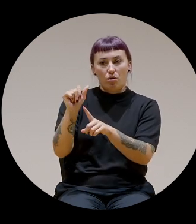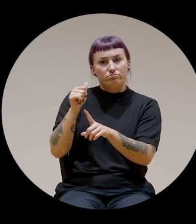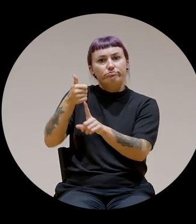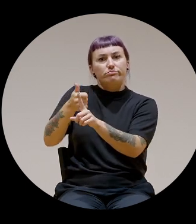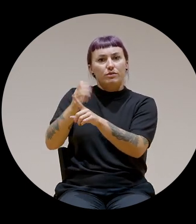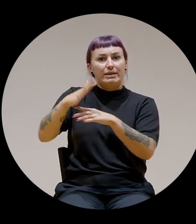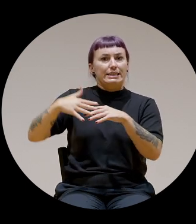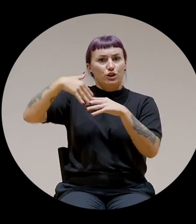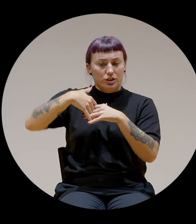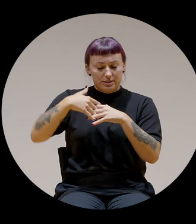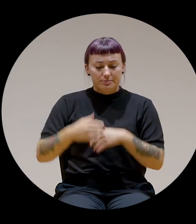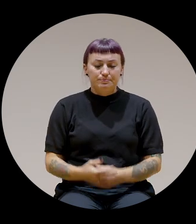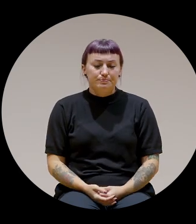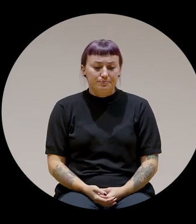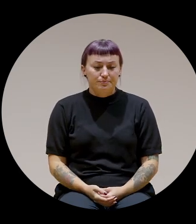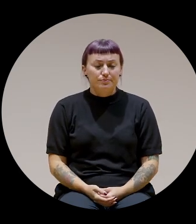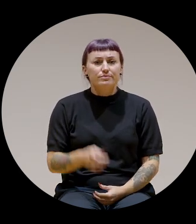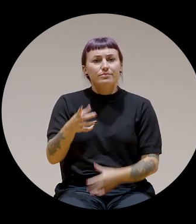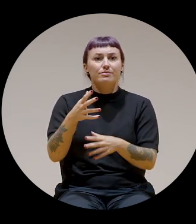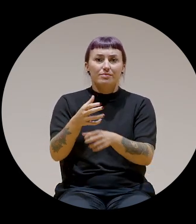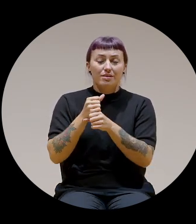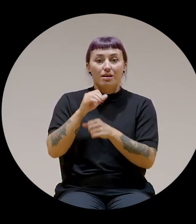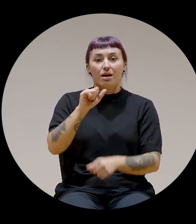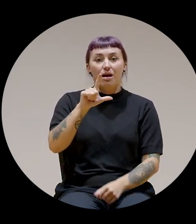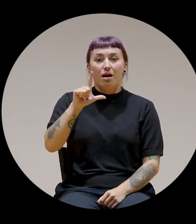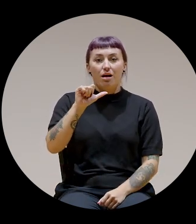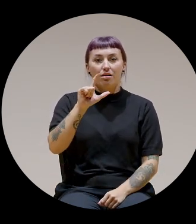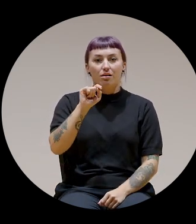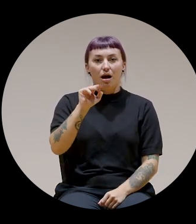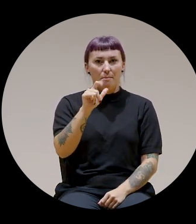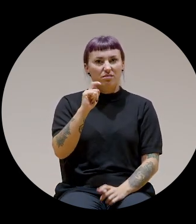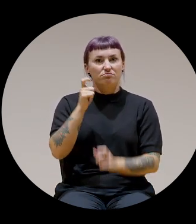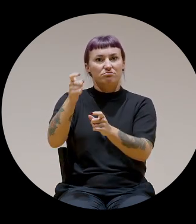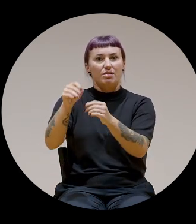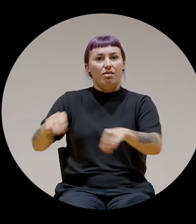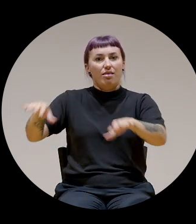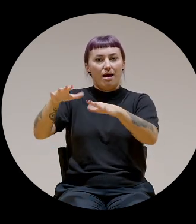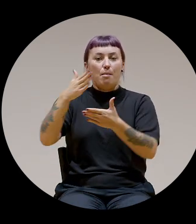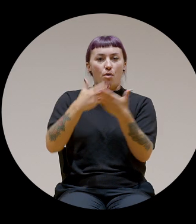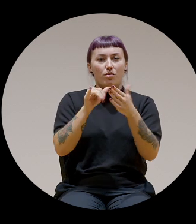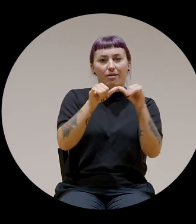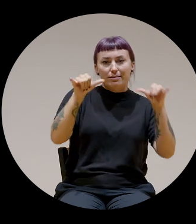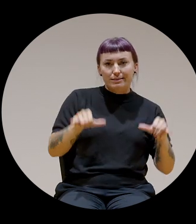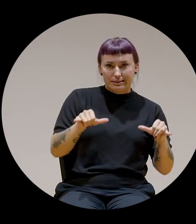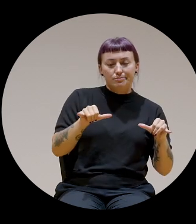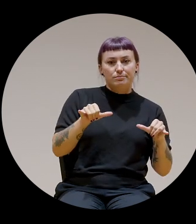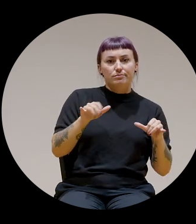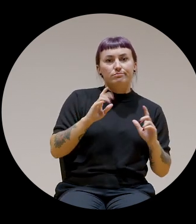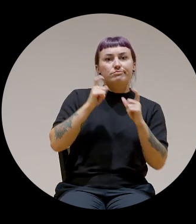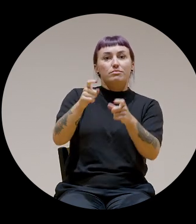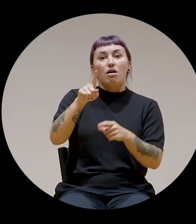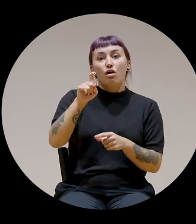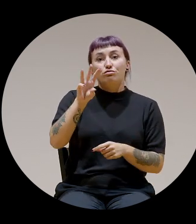was Indigenous. He received an allotment as part of the allotment system that was